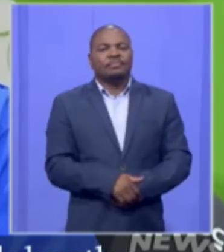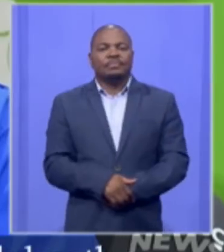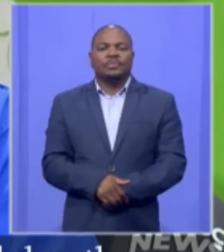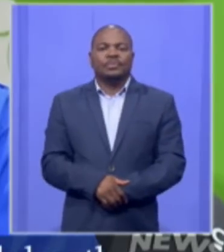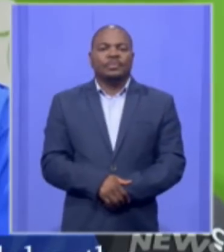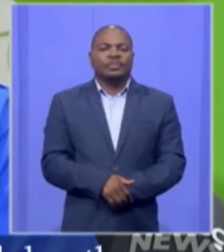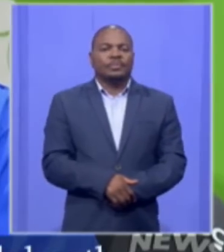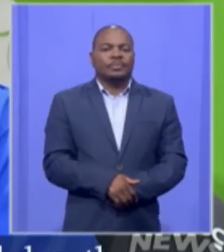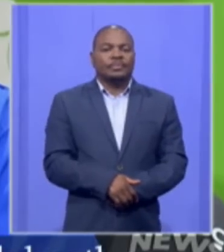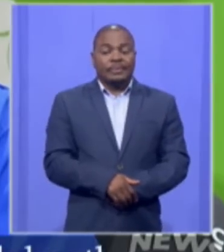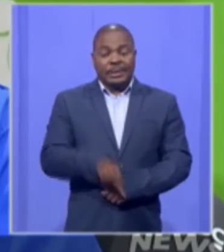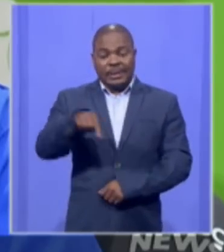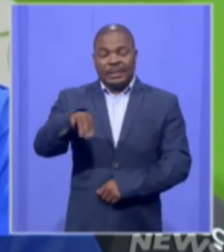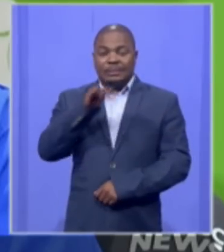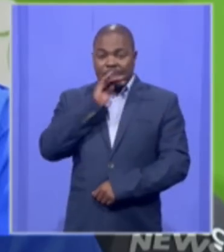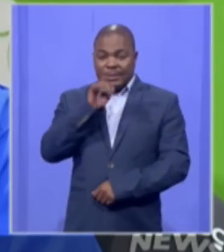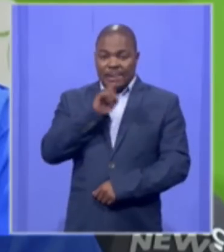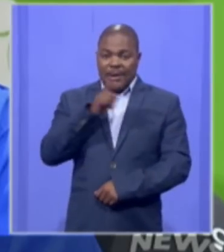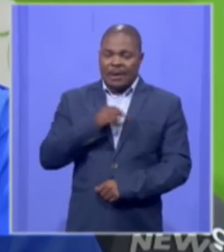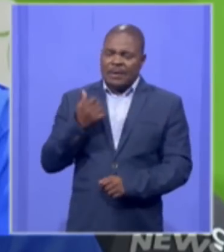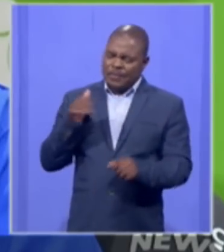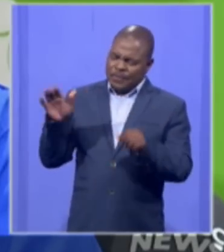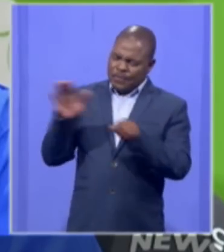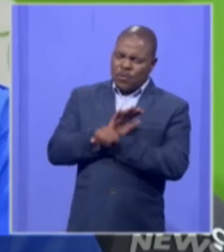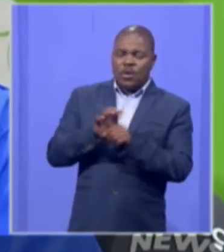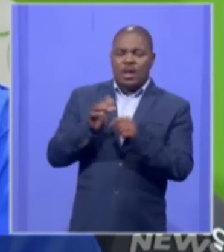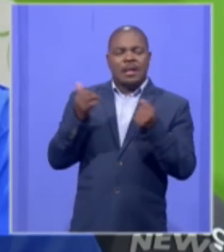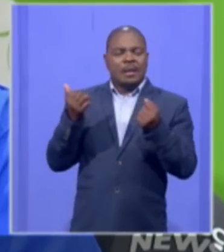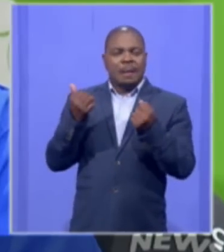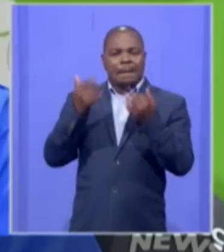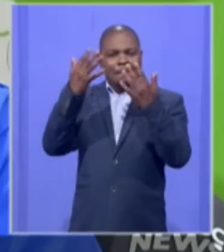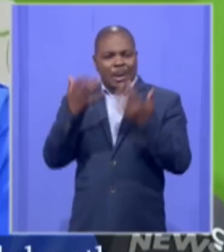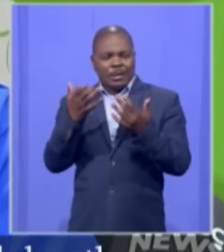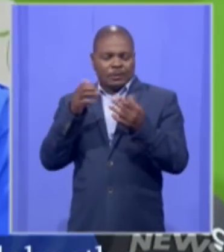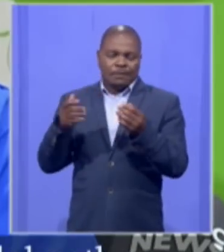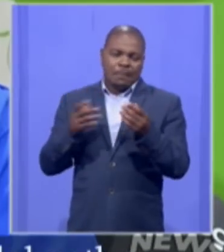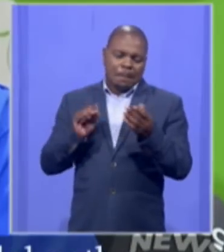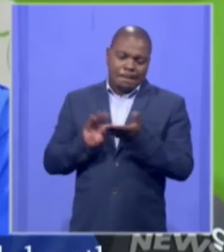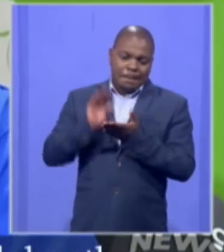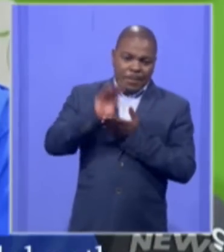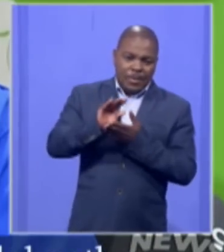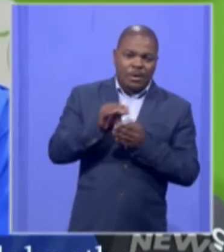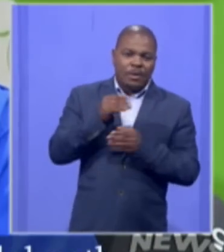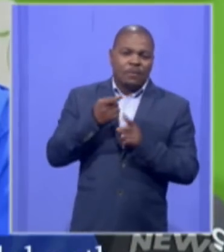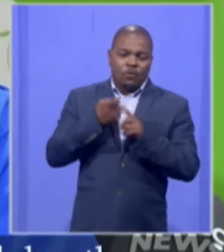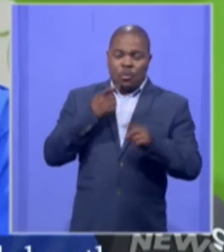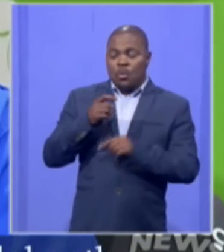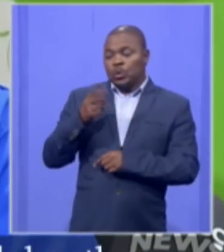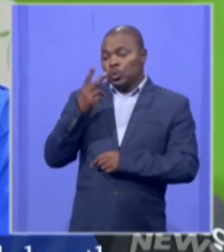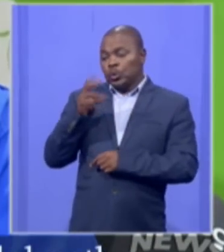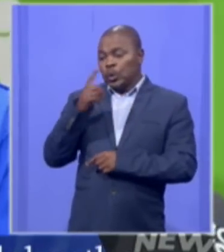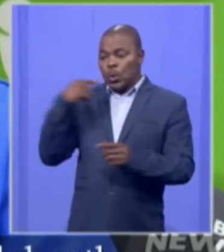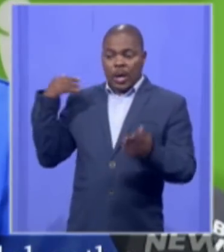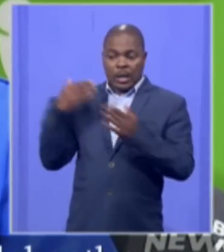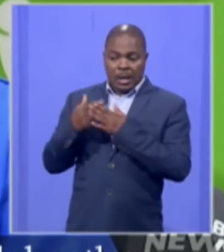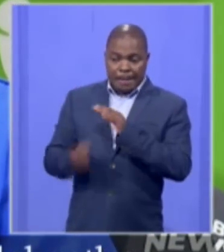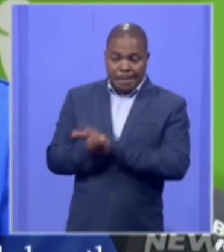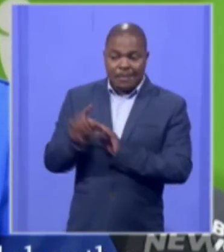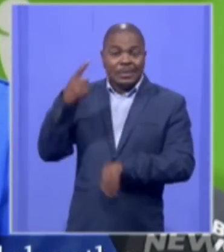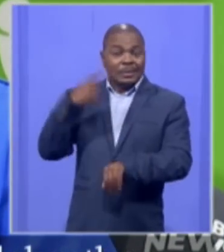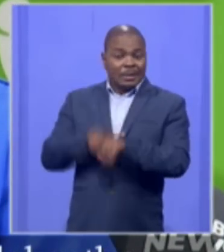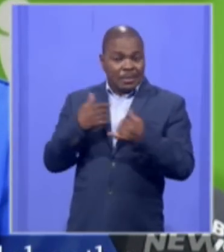This marks the first fully funded budget since May 2021, a milestone that should not be taken slightly.